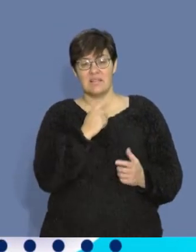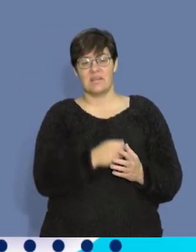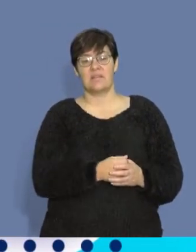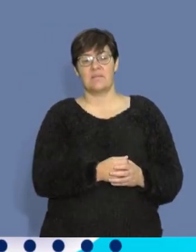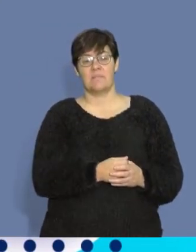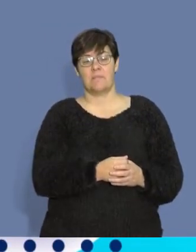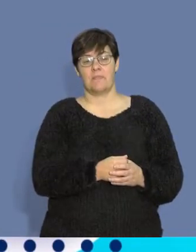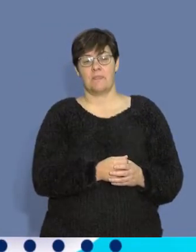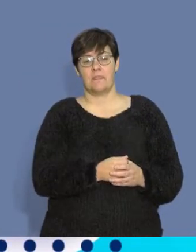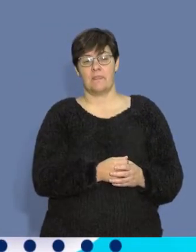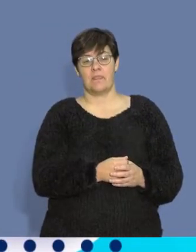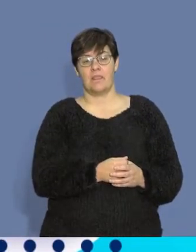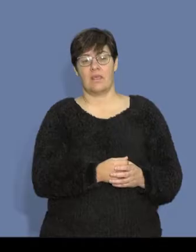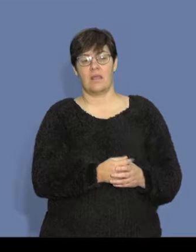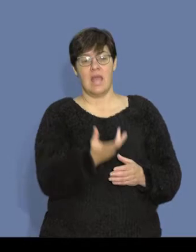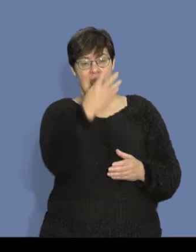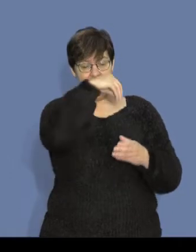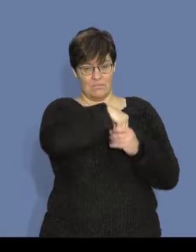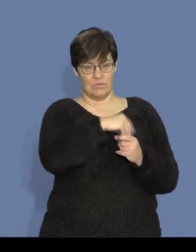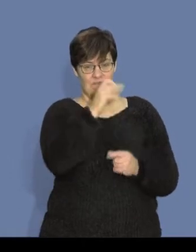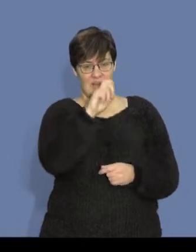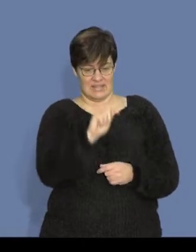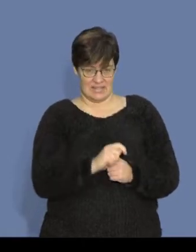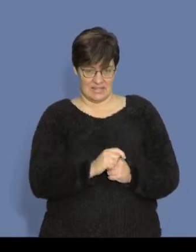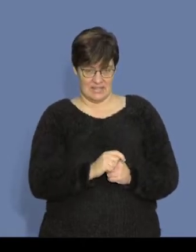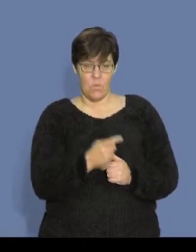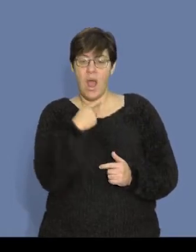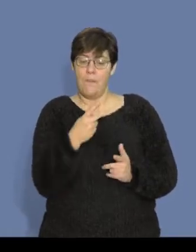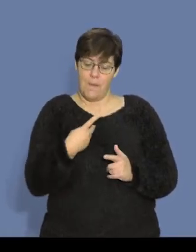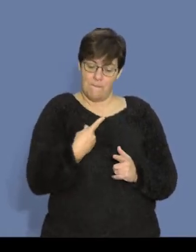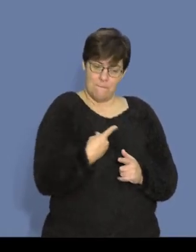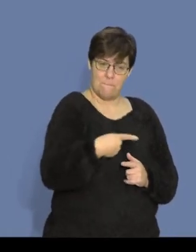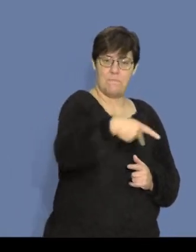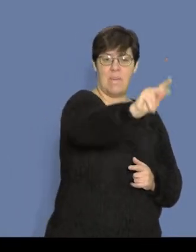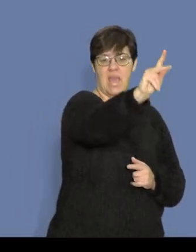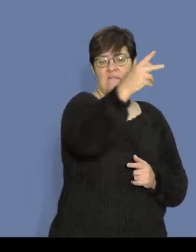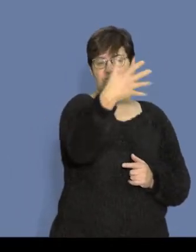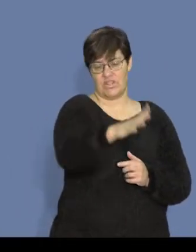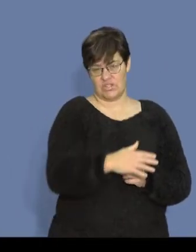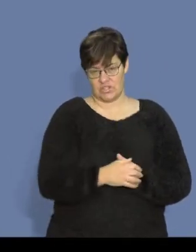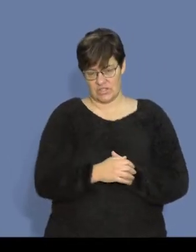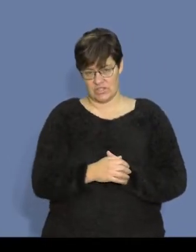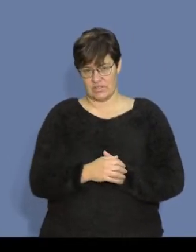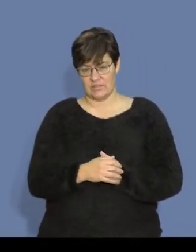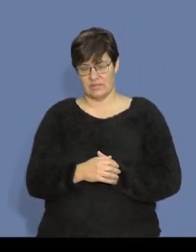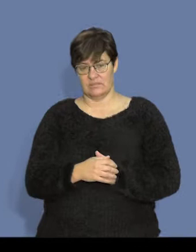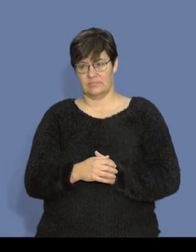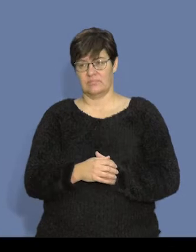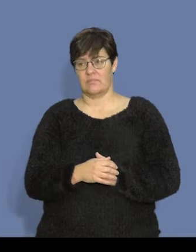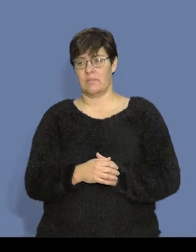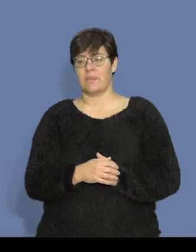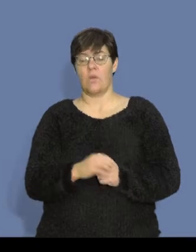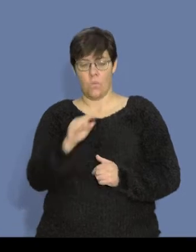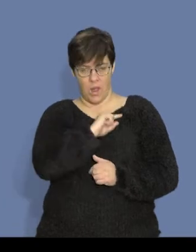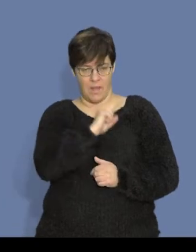Obviously, that would mean we are dealing with input VAT. Clearly, you can see input VAT is a VAT